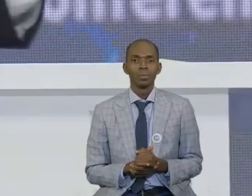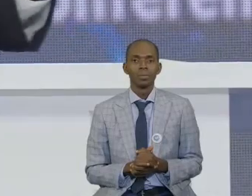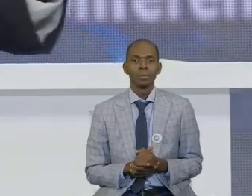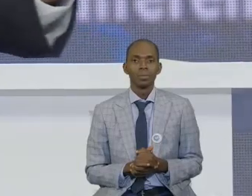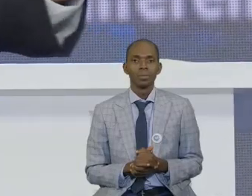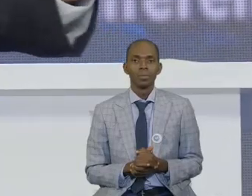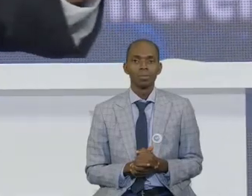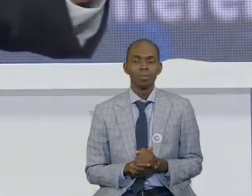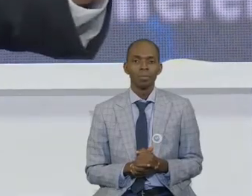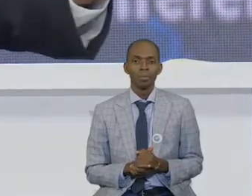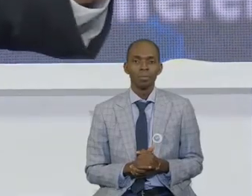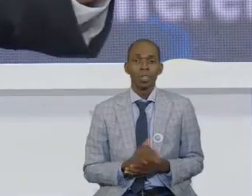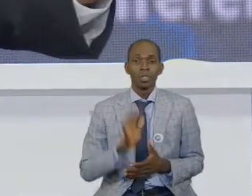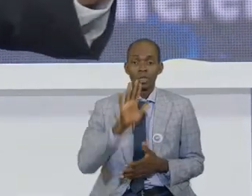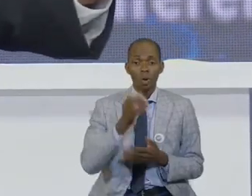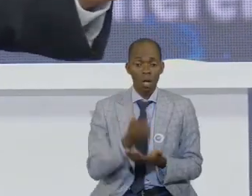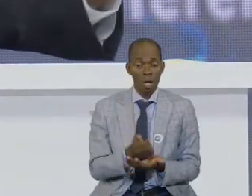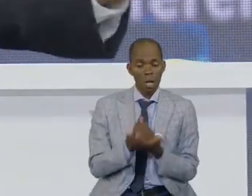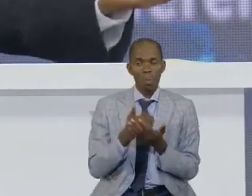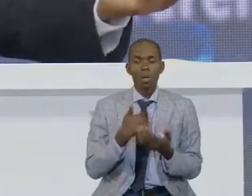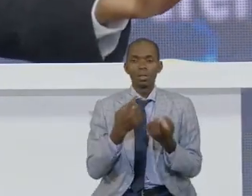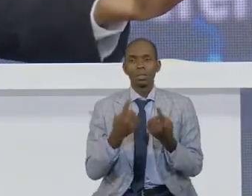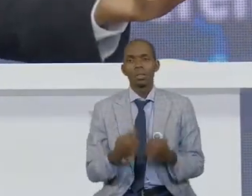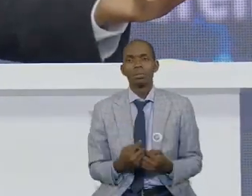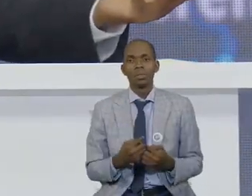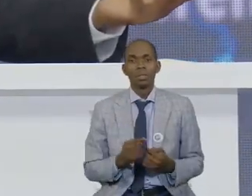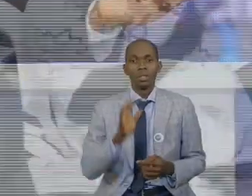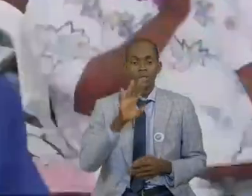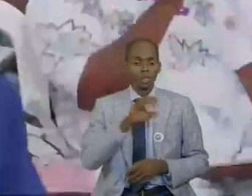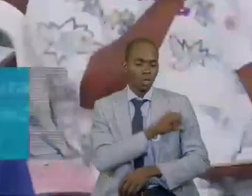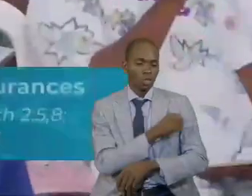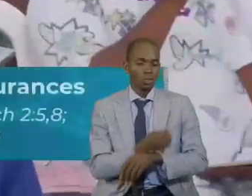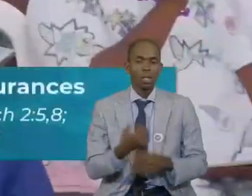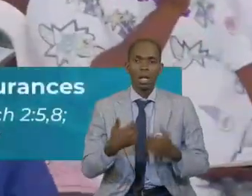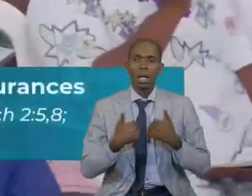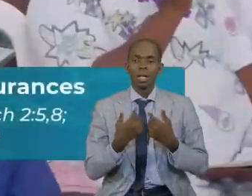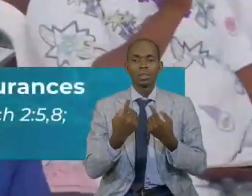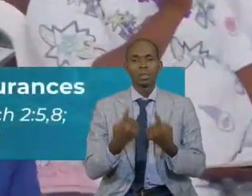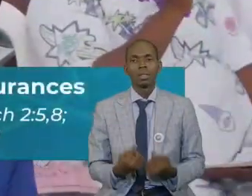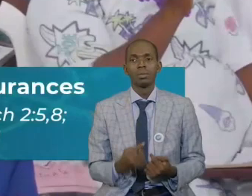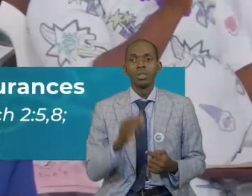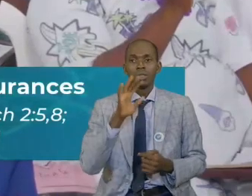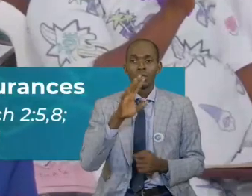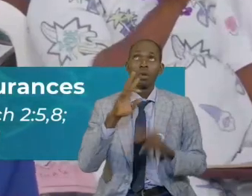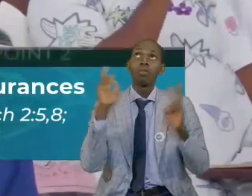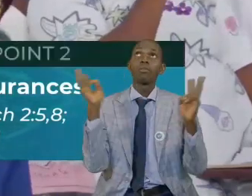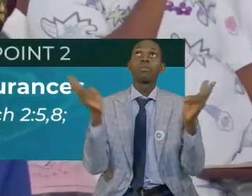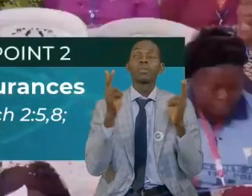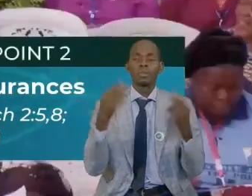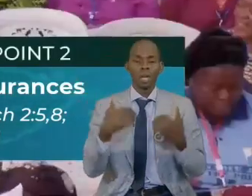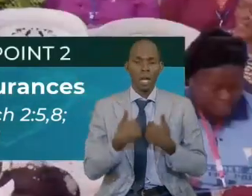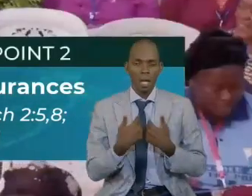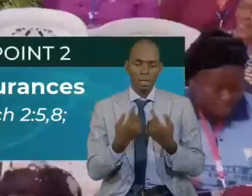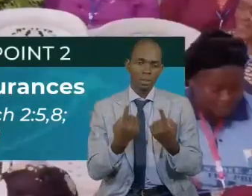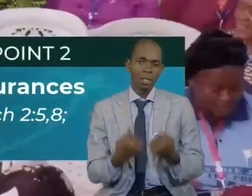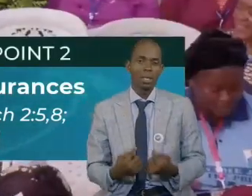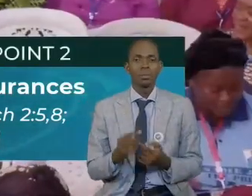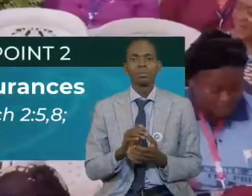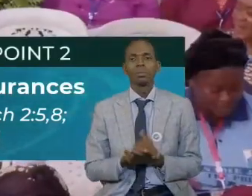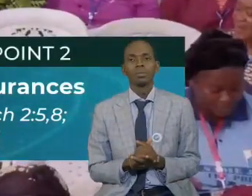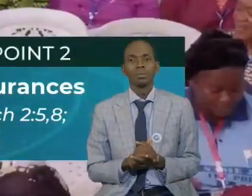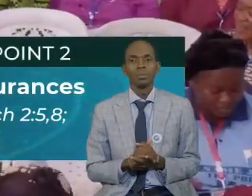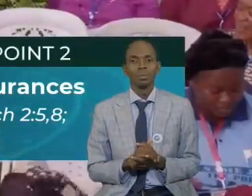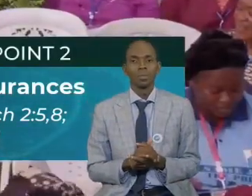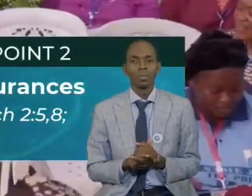Your help has come. Your strength has come. Your victory has come.